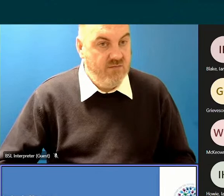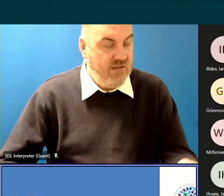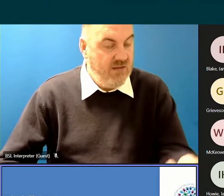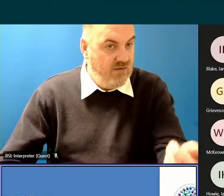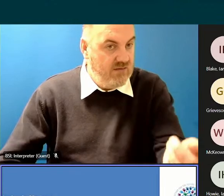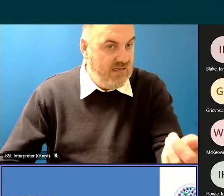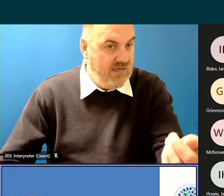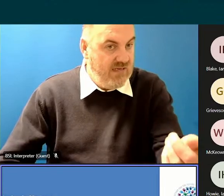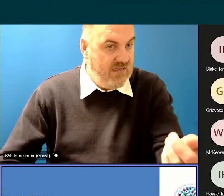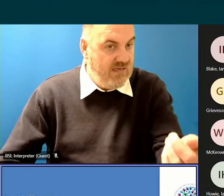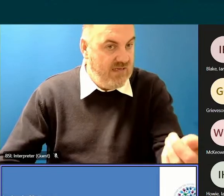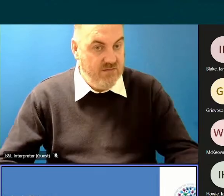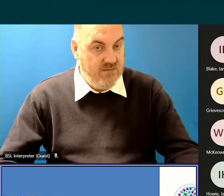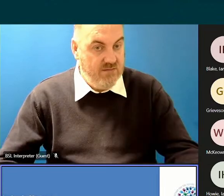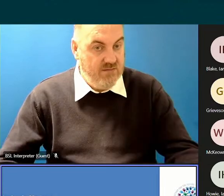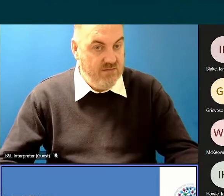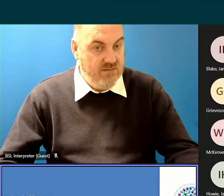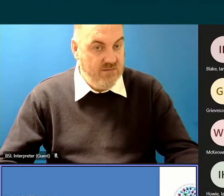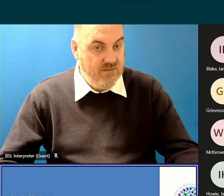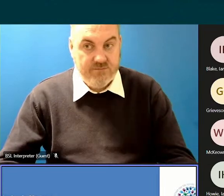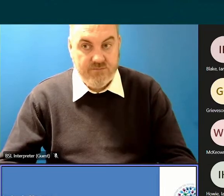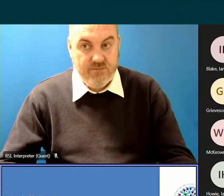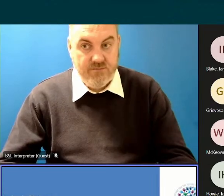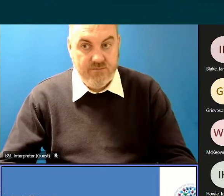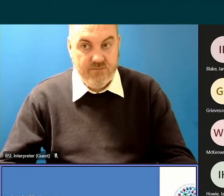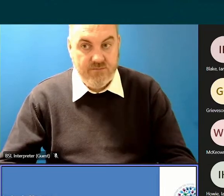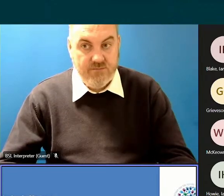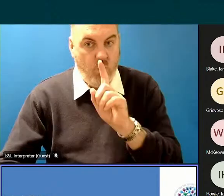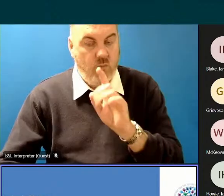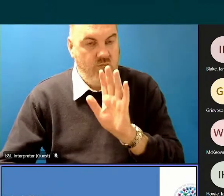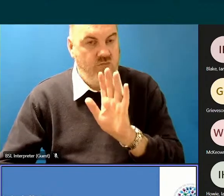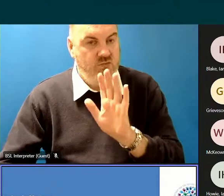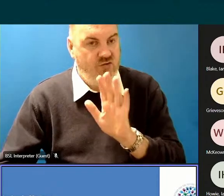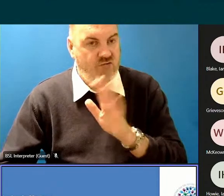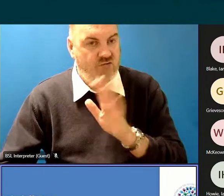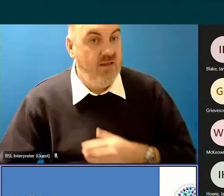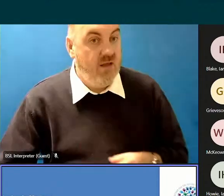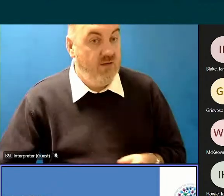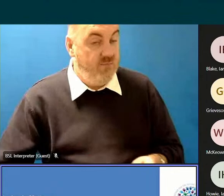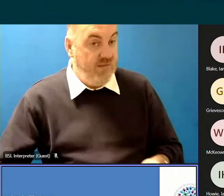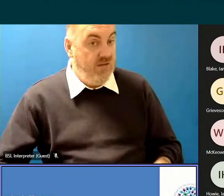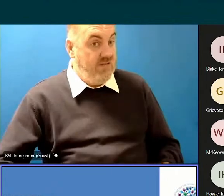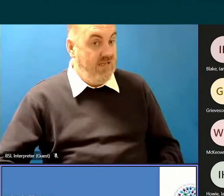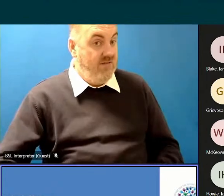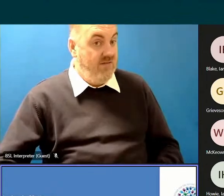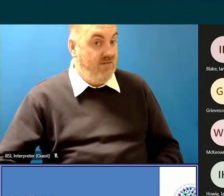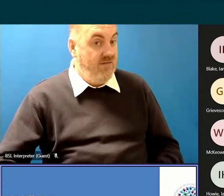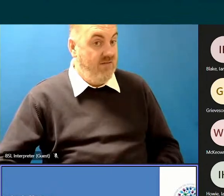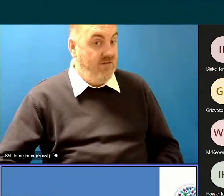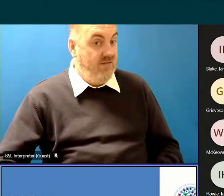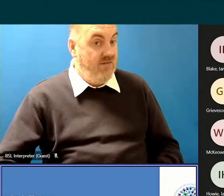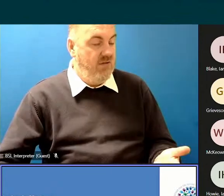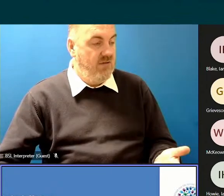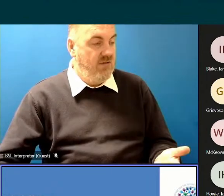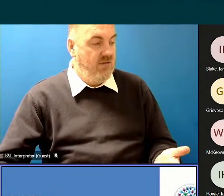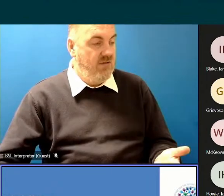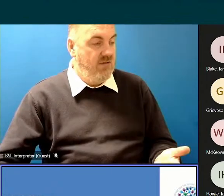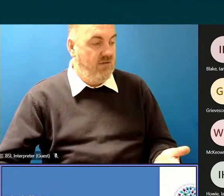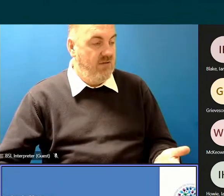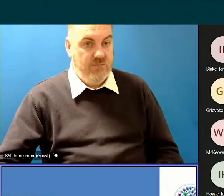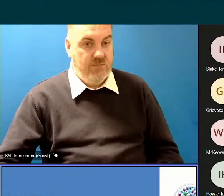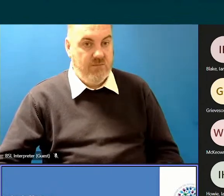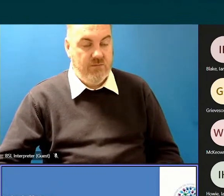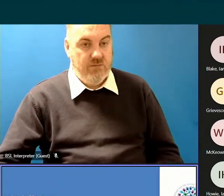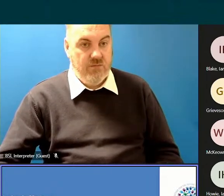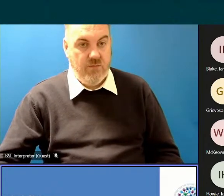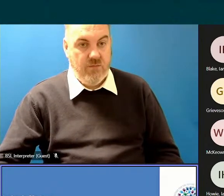things differently. And that collaborative are stepping forward now. So we introduced payment and planned, which means